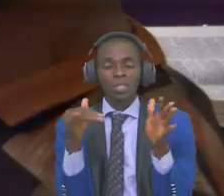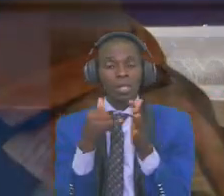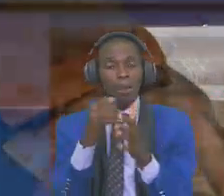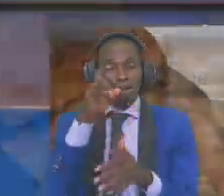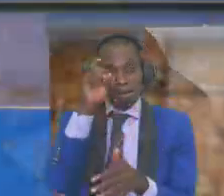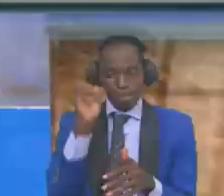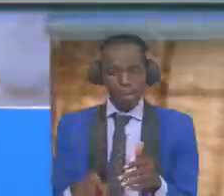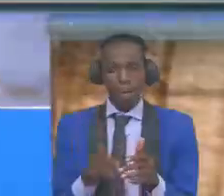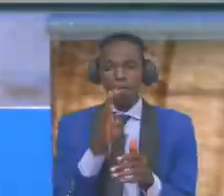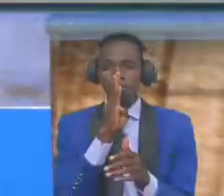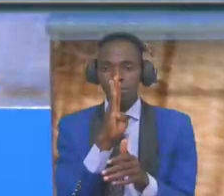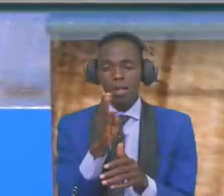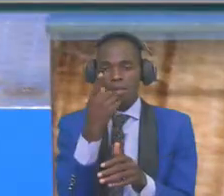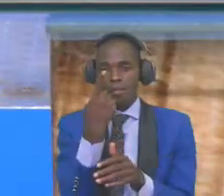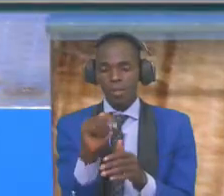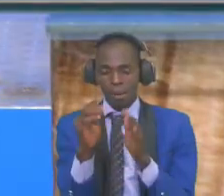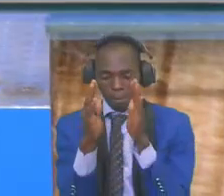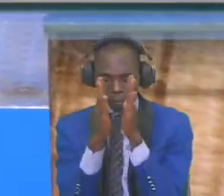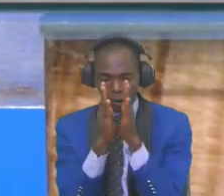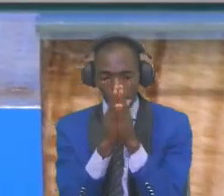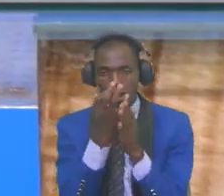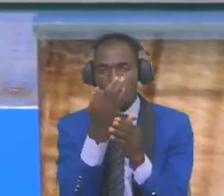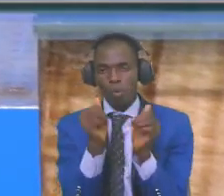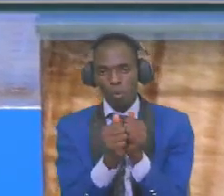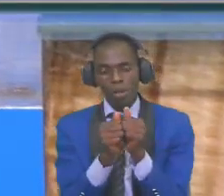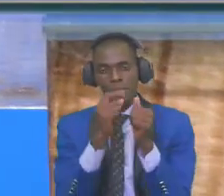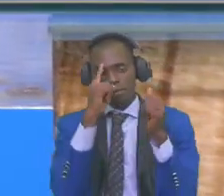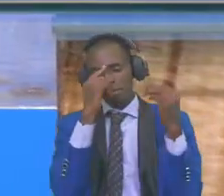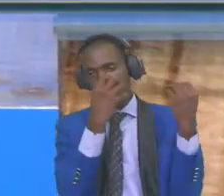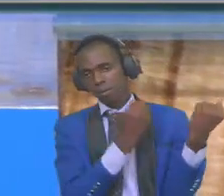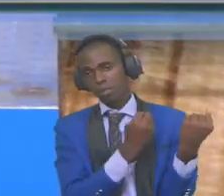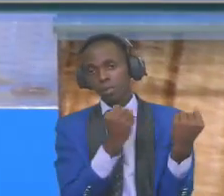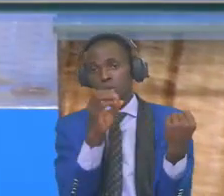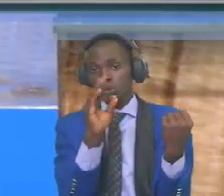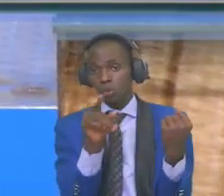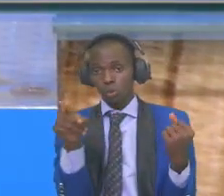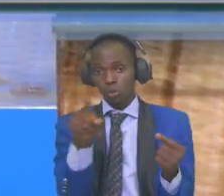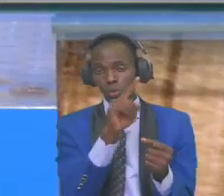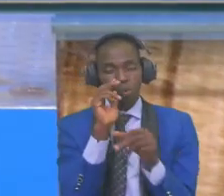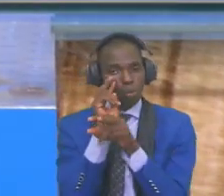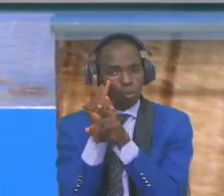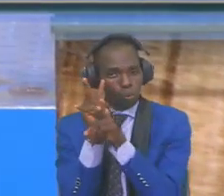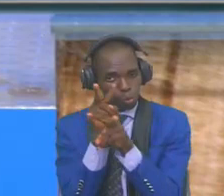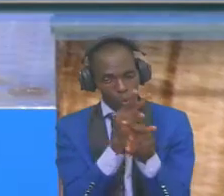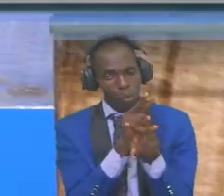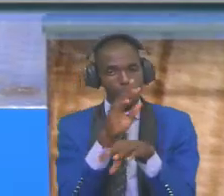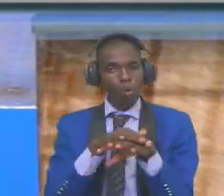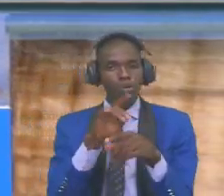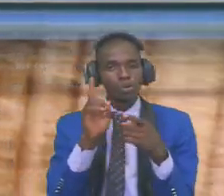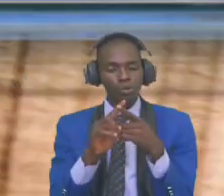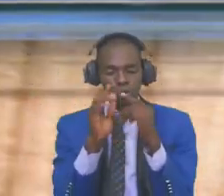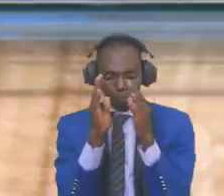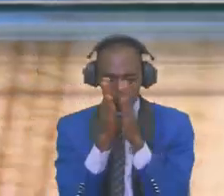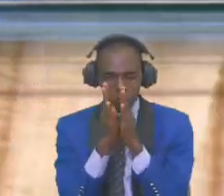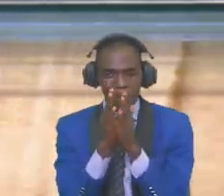It must be the prayer of faith. So you watch unto prayer. It tells us